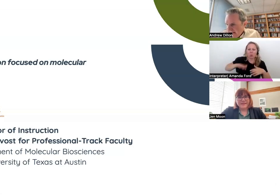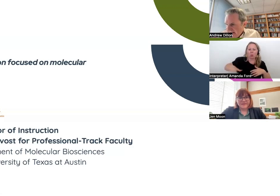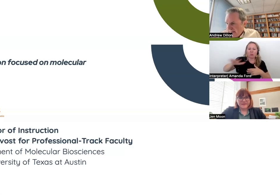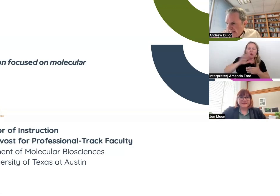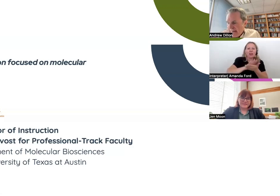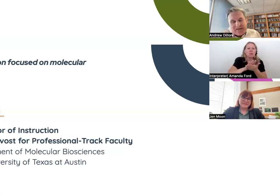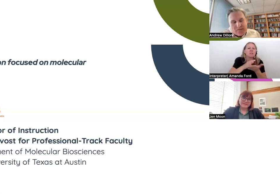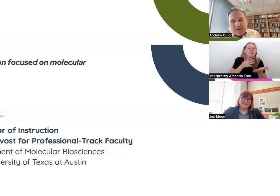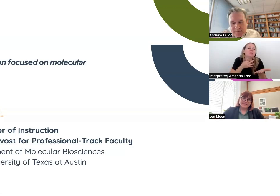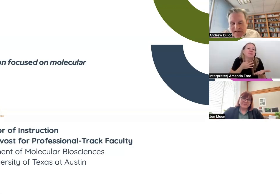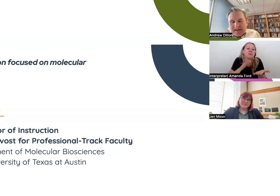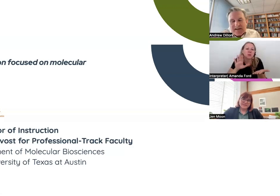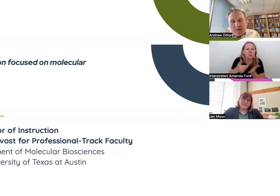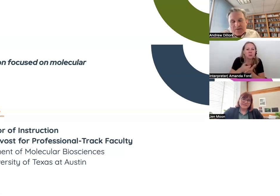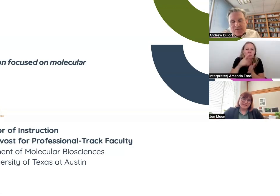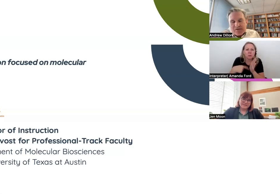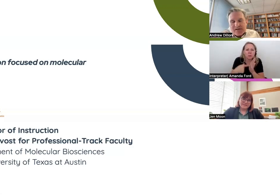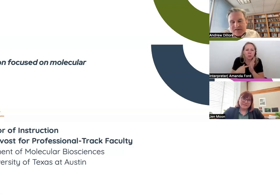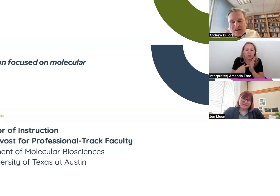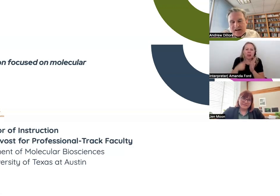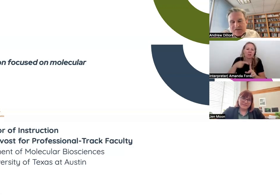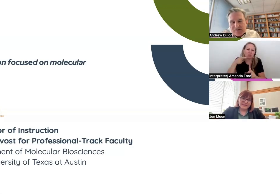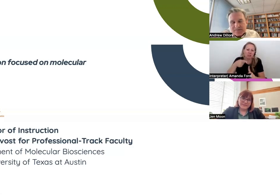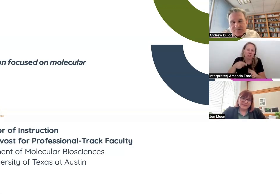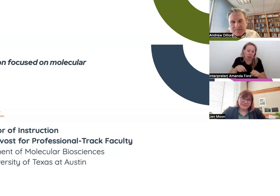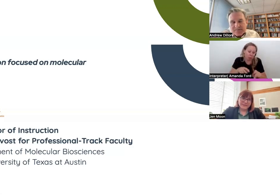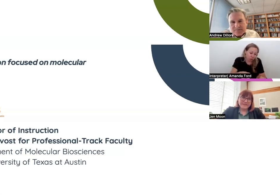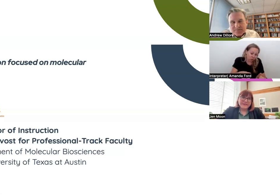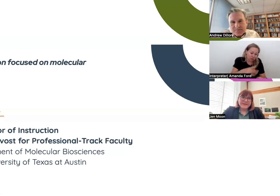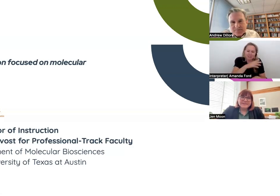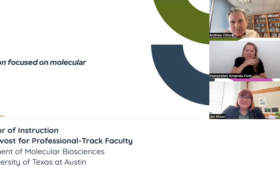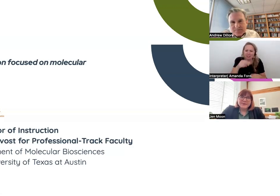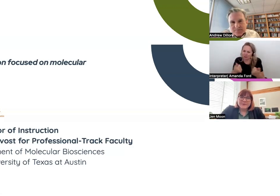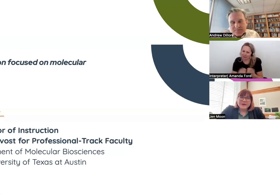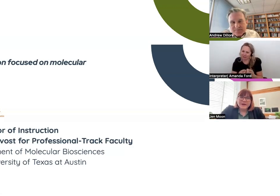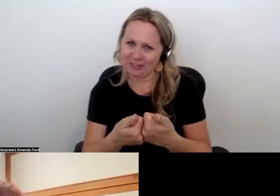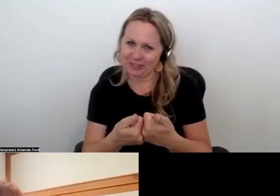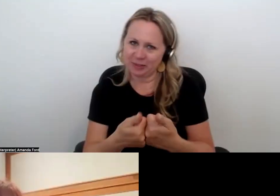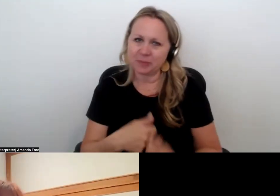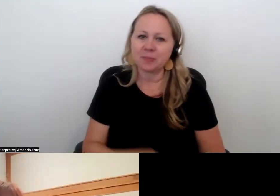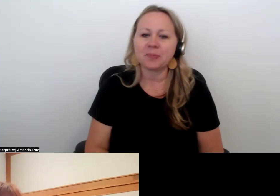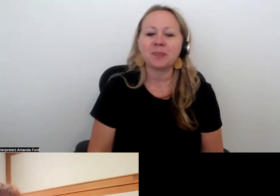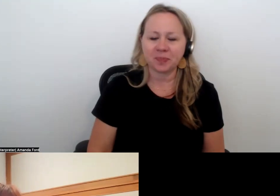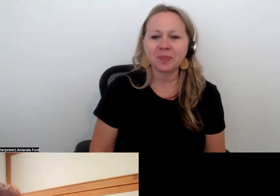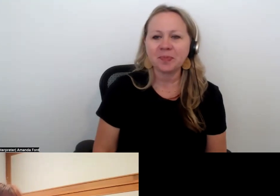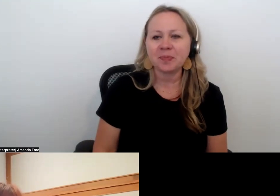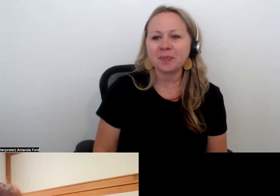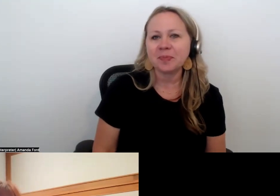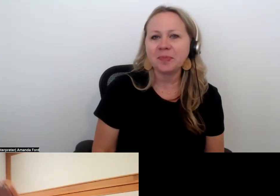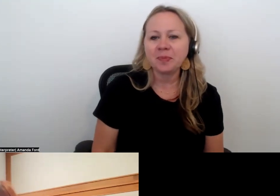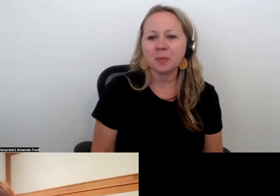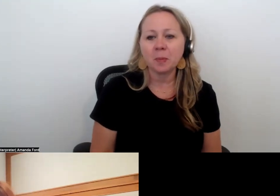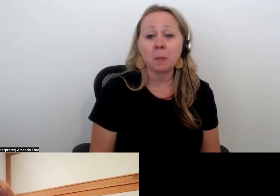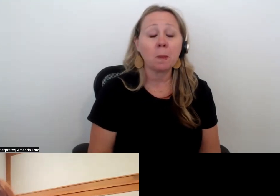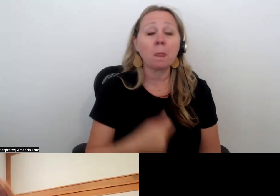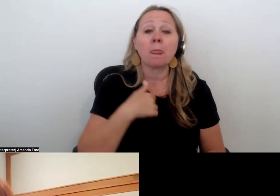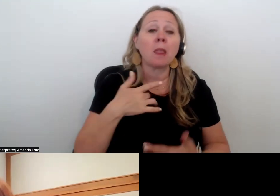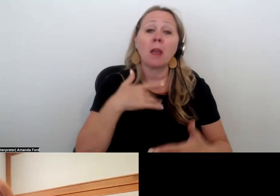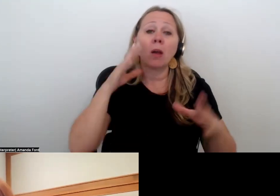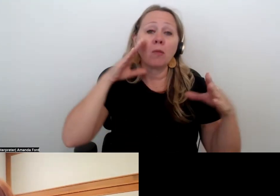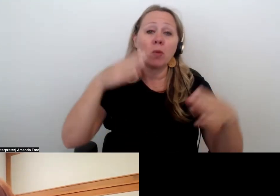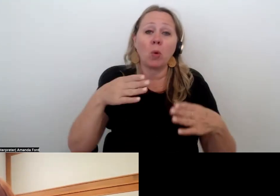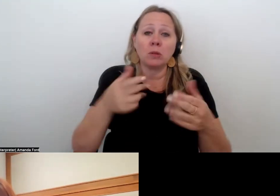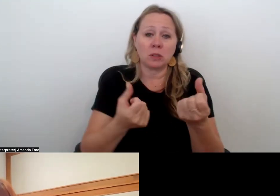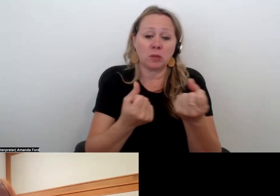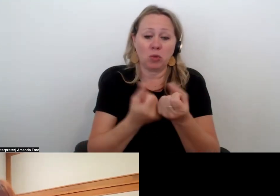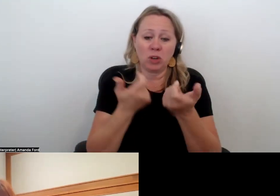tell us a little bit about this work, particularly the opportunities and challenges. Yeah, so I focus on supporting a large and